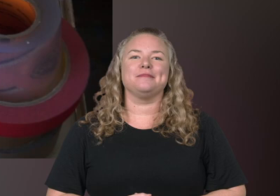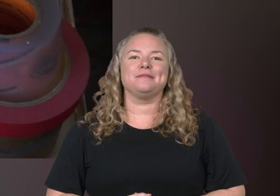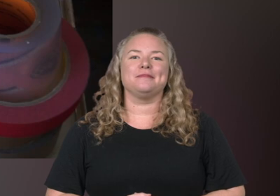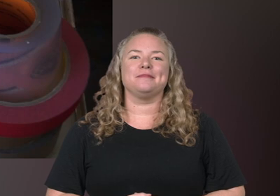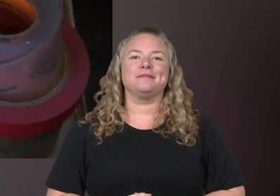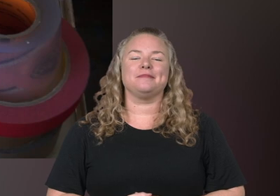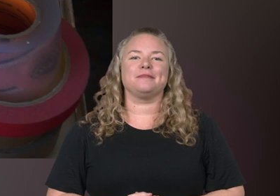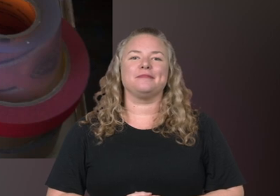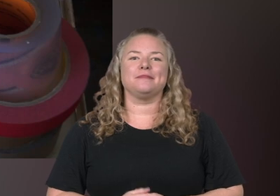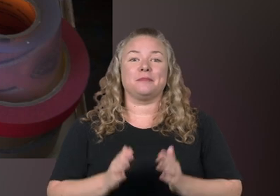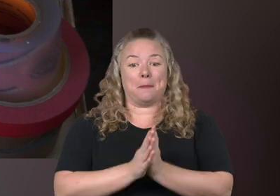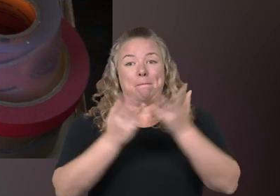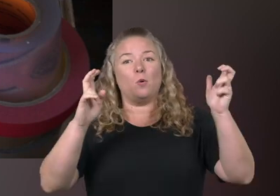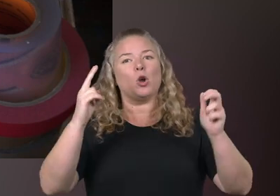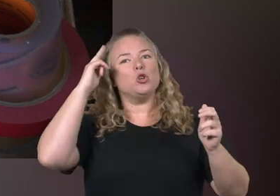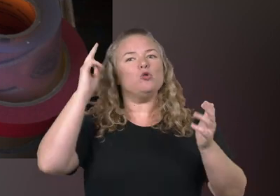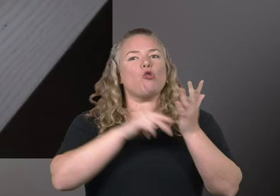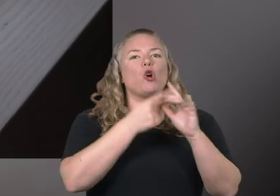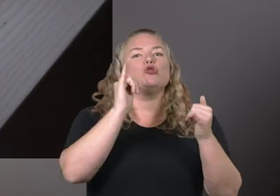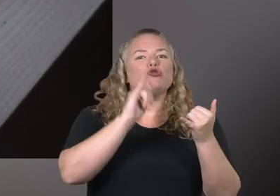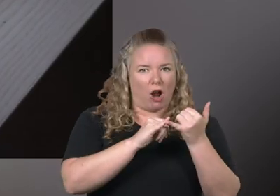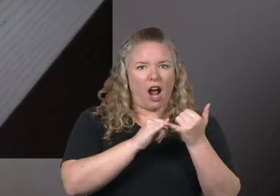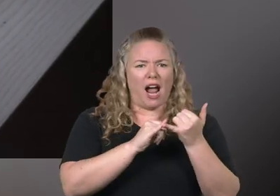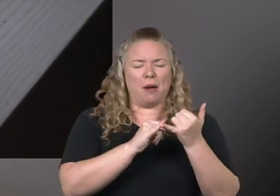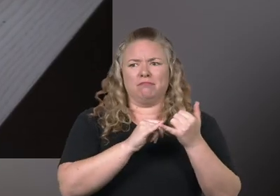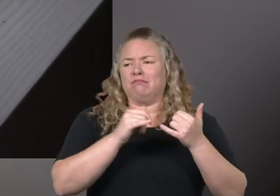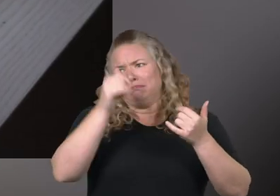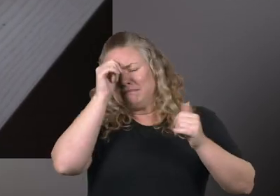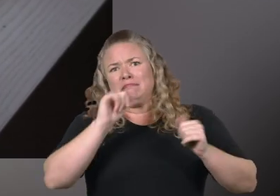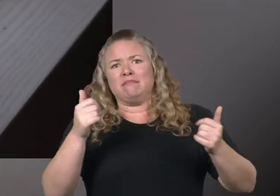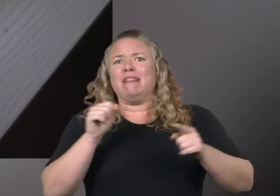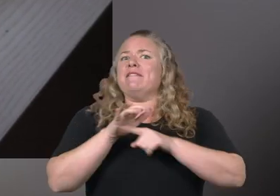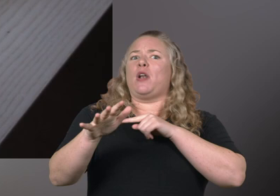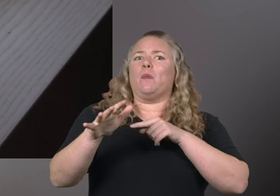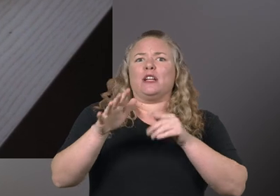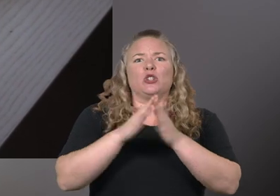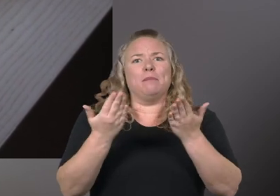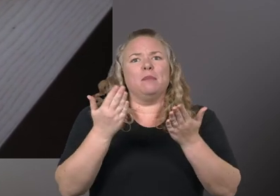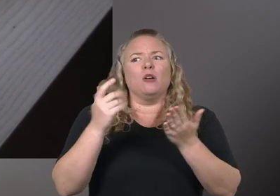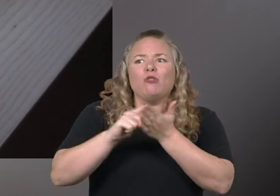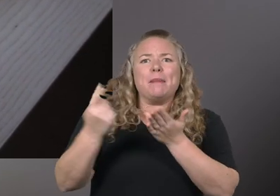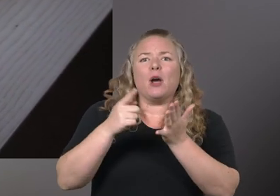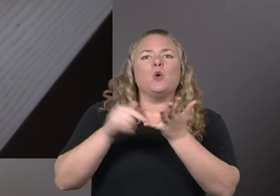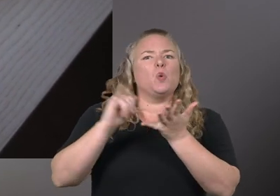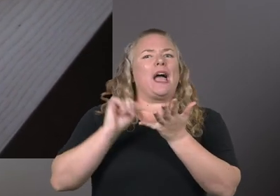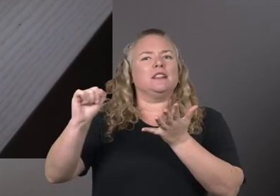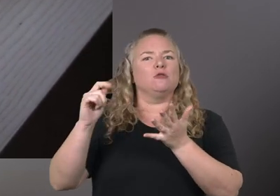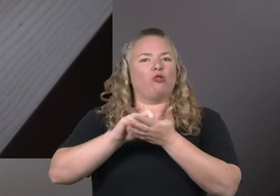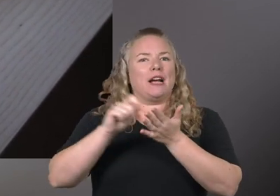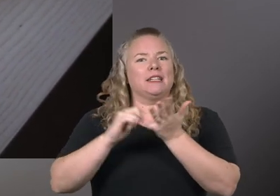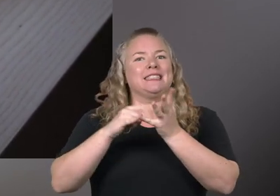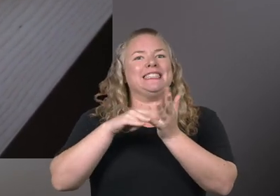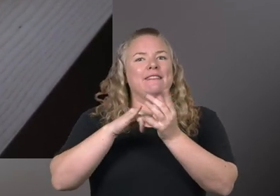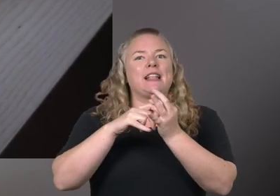The publication of Neurotribes, a seminal work by US writer Steve Silberman in 2015,